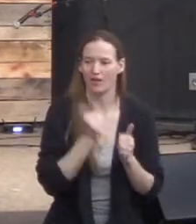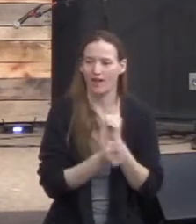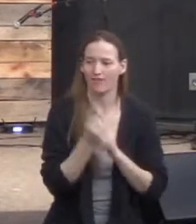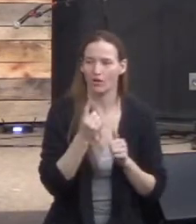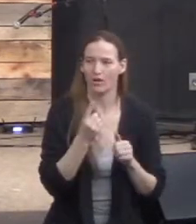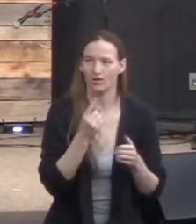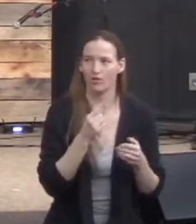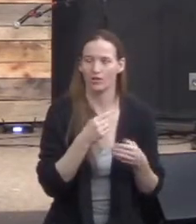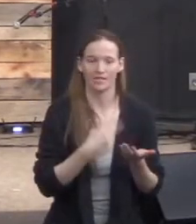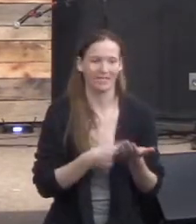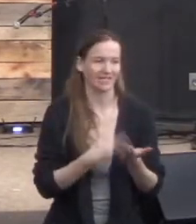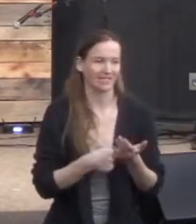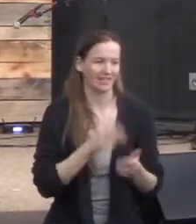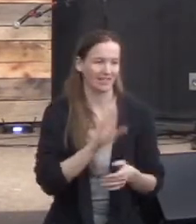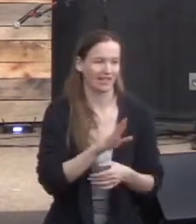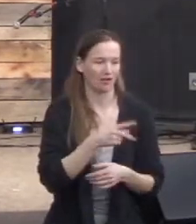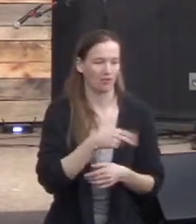pre-diabetes.